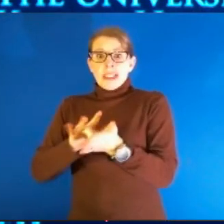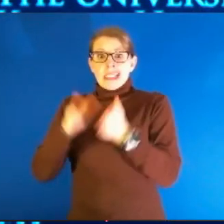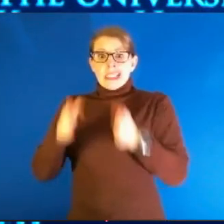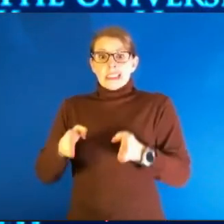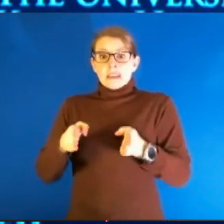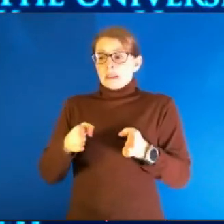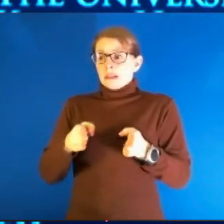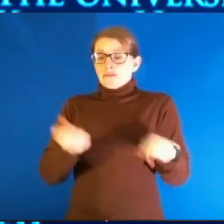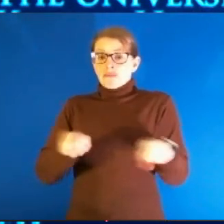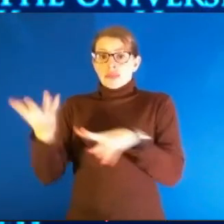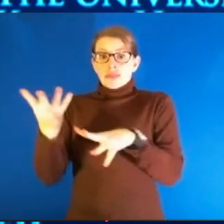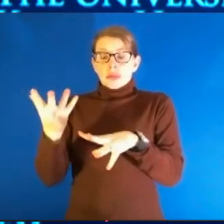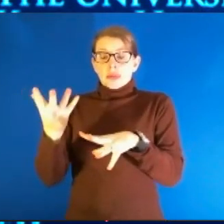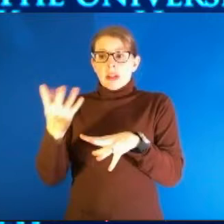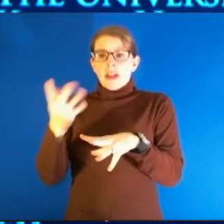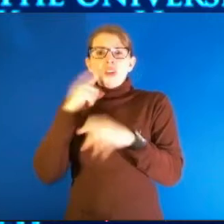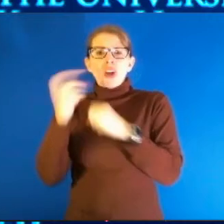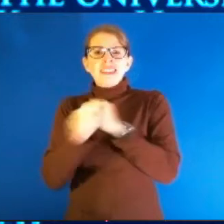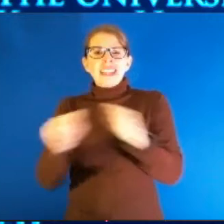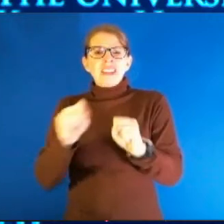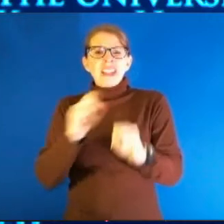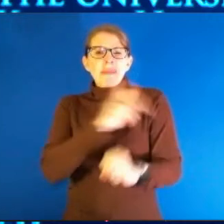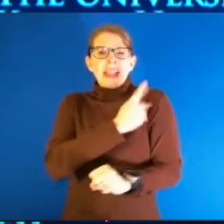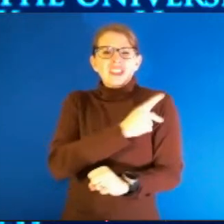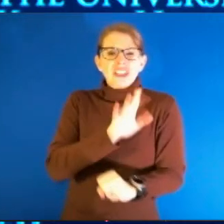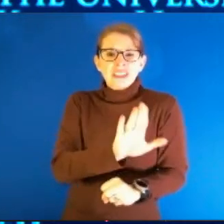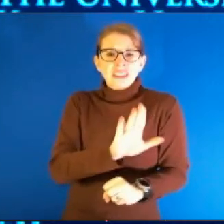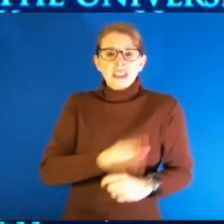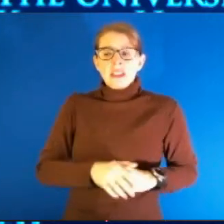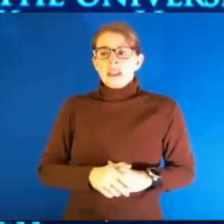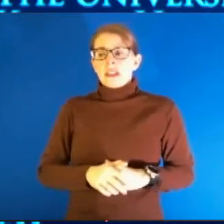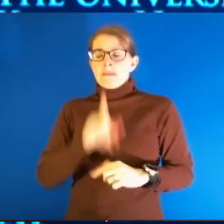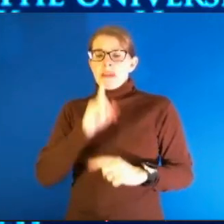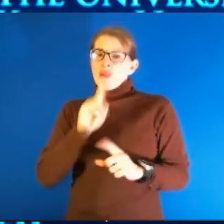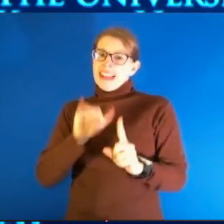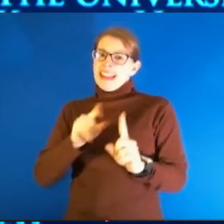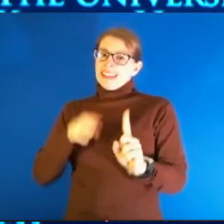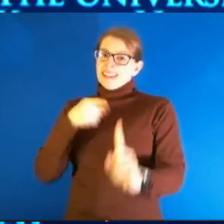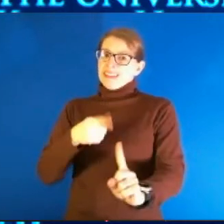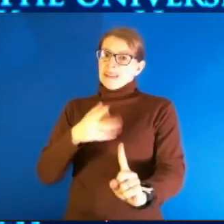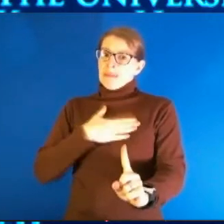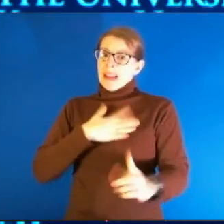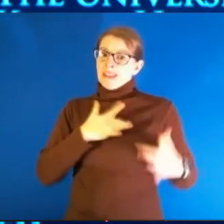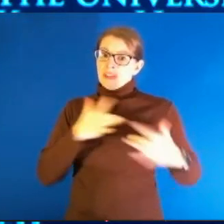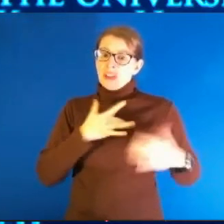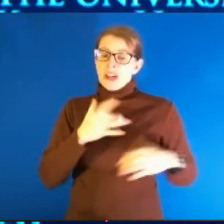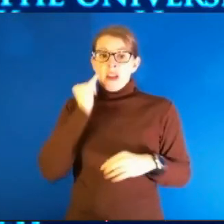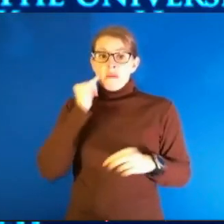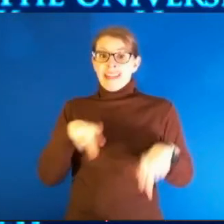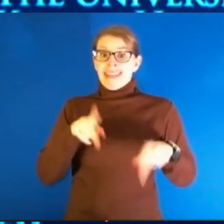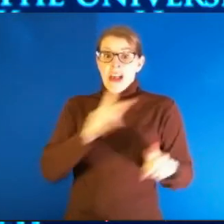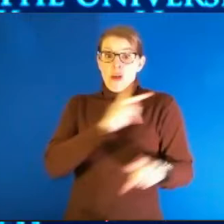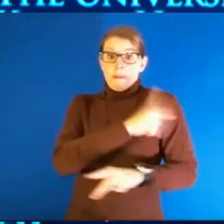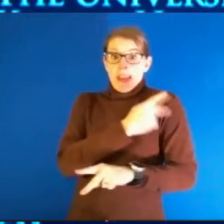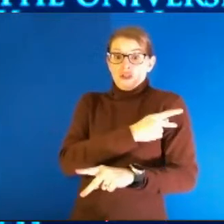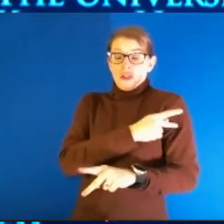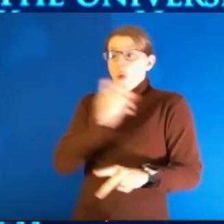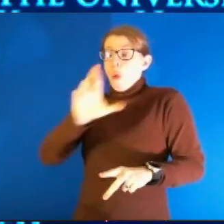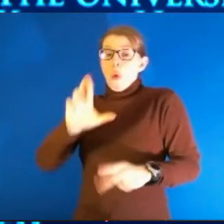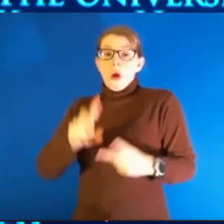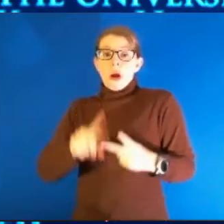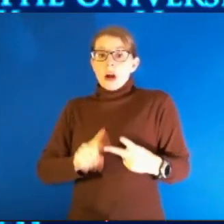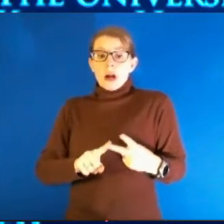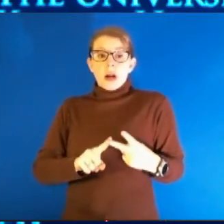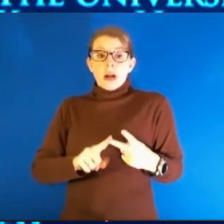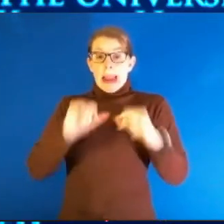environment for that patient. I think ultimately, to me, that's really what it comes down to. And I think if you allow the patient or an agency